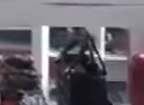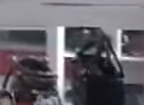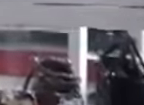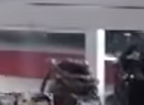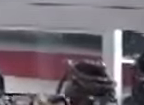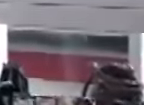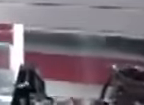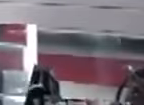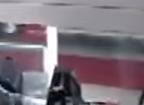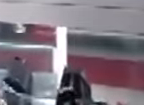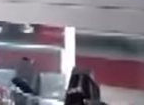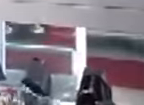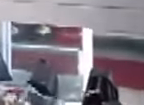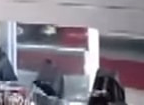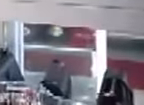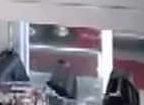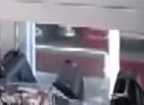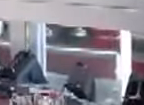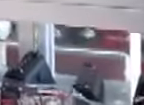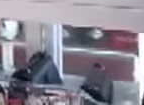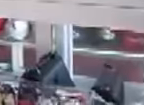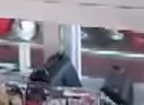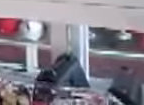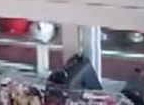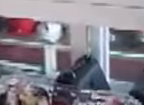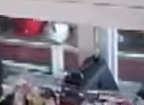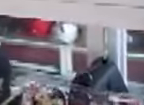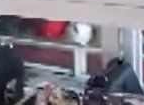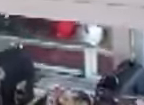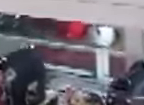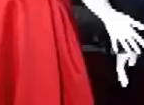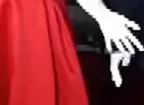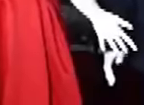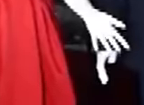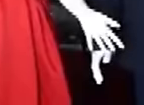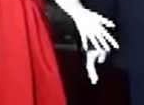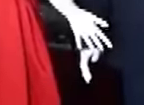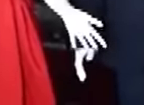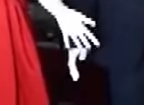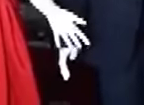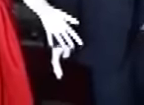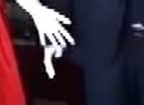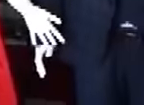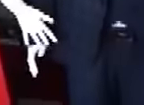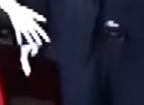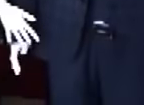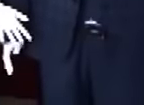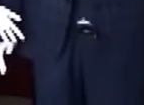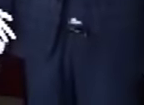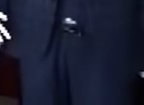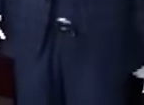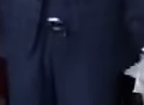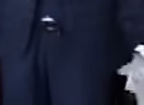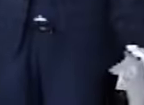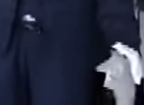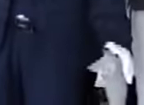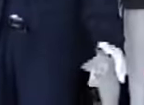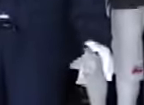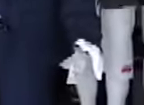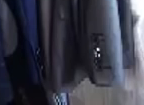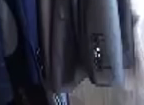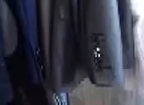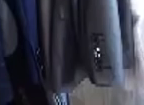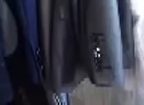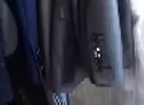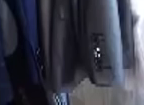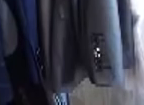Miss B Designer Outlet is the number one quality and affordable stop shop for all your needs. Get your evening dresses, suit and